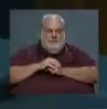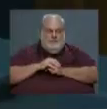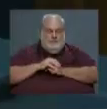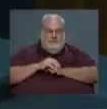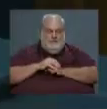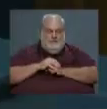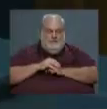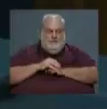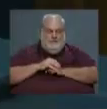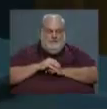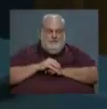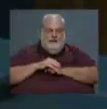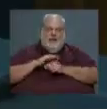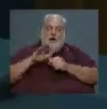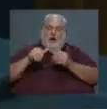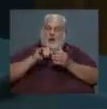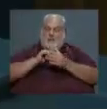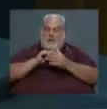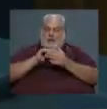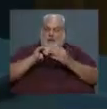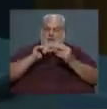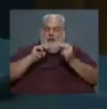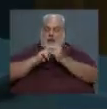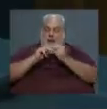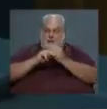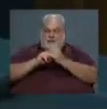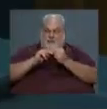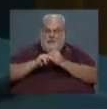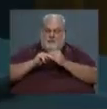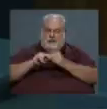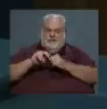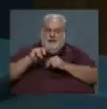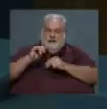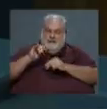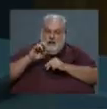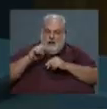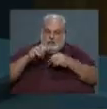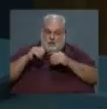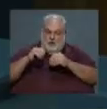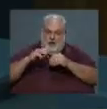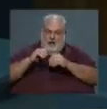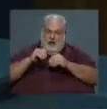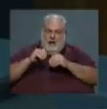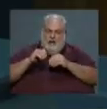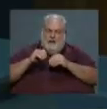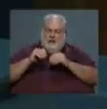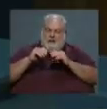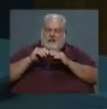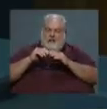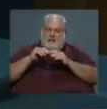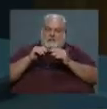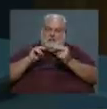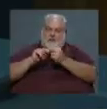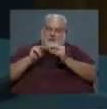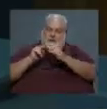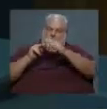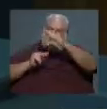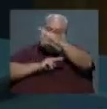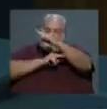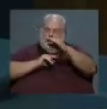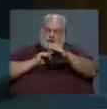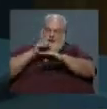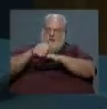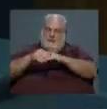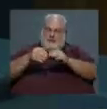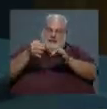Coming straight out there, you've got all the traffic for the highway department, that tire store, and the traffic going over the viaduct. So the easiest way to get out of